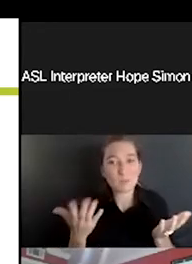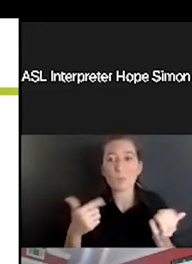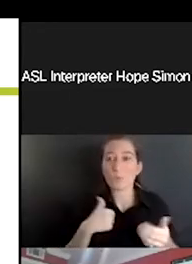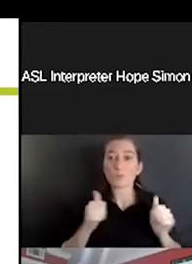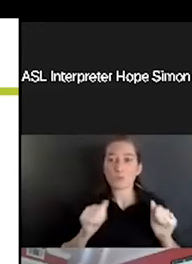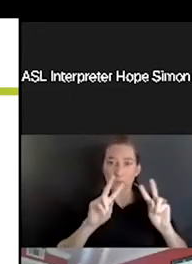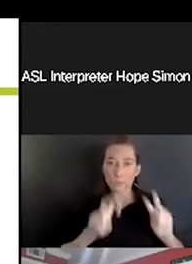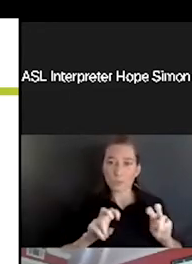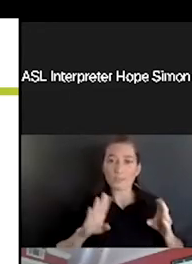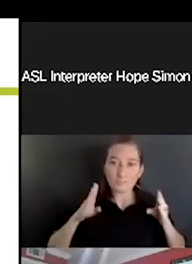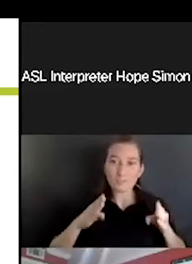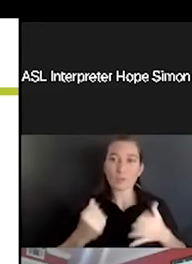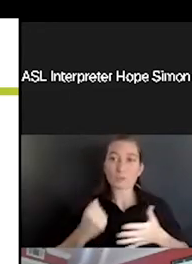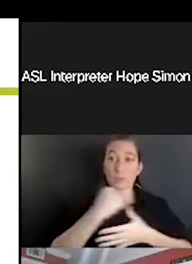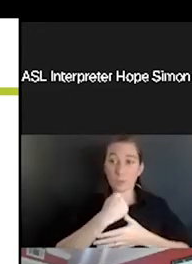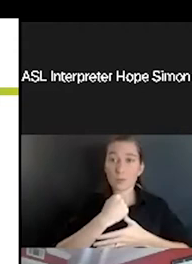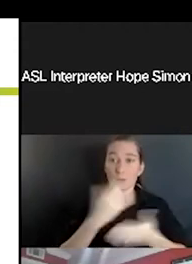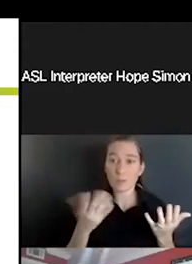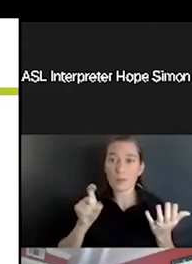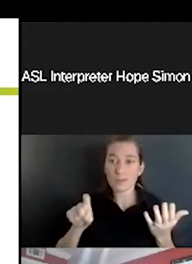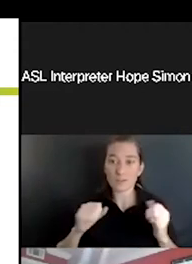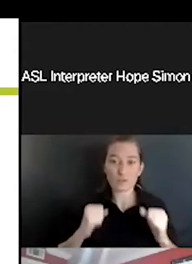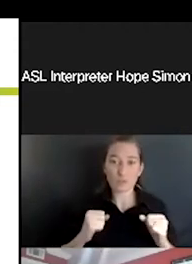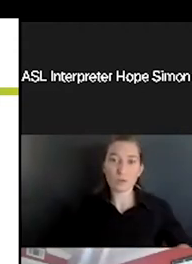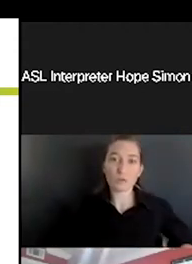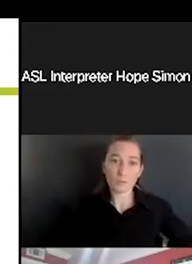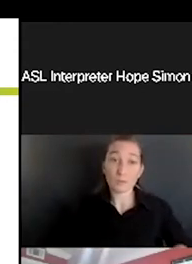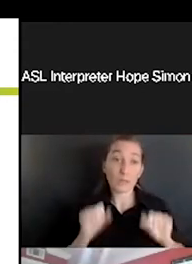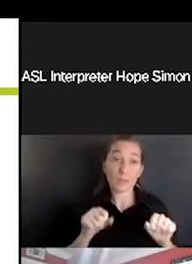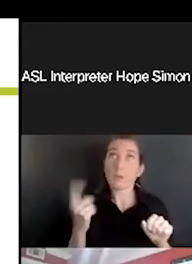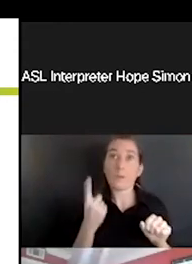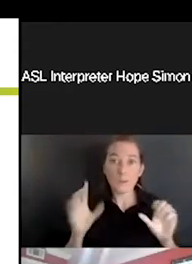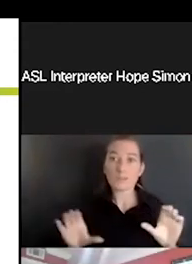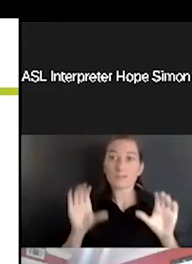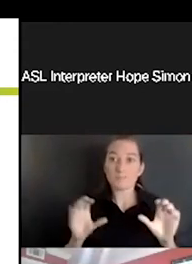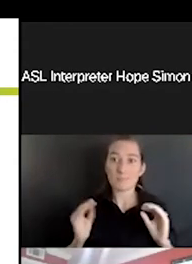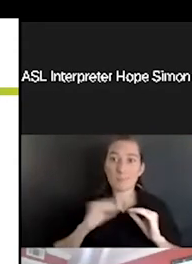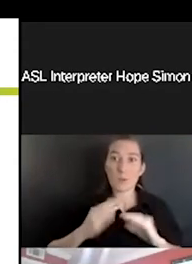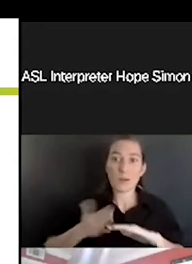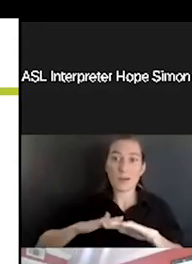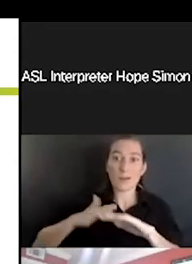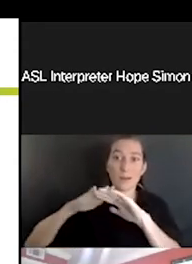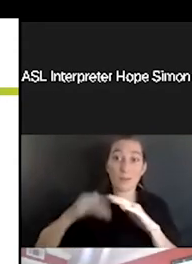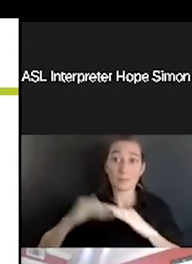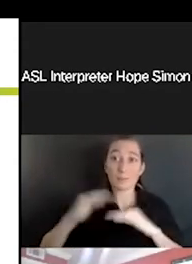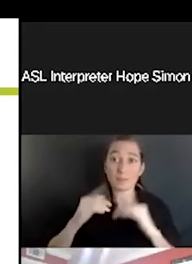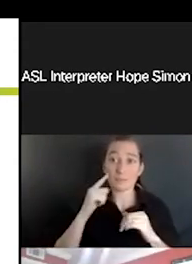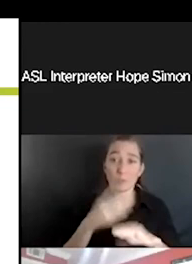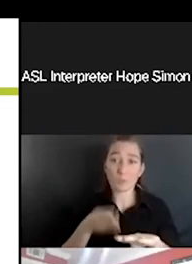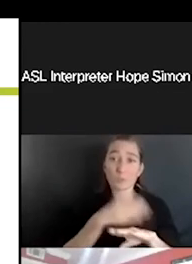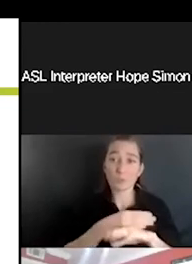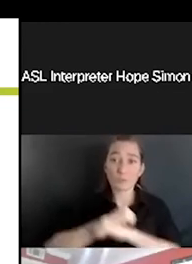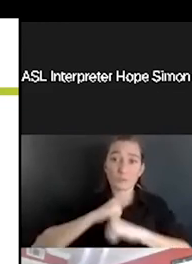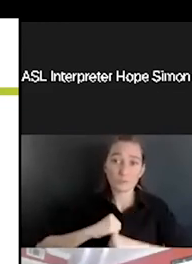the most critical deficiency, but you can always do more and more on these buildings to make them a lot better. Non-ductile concrete buildings, these